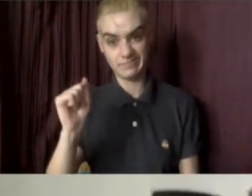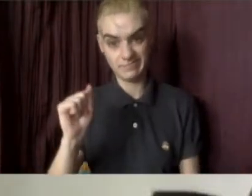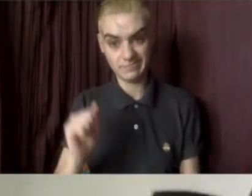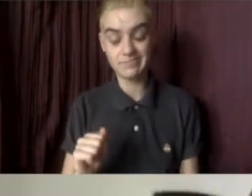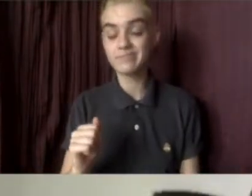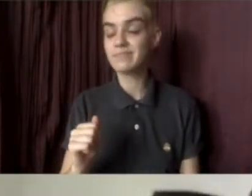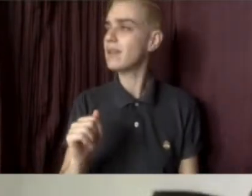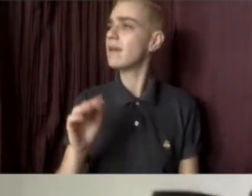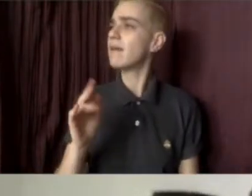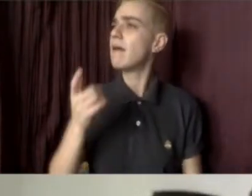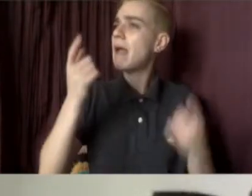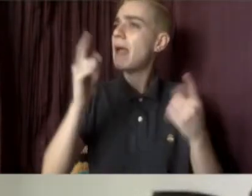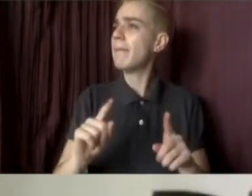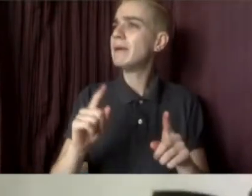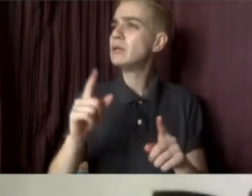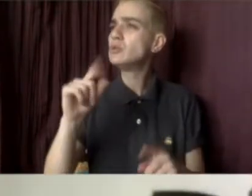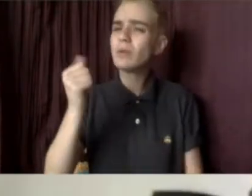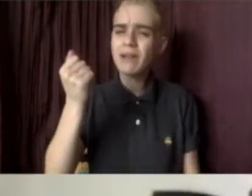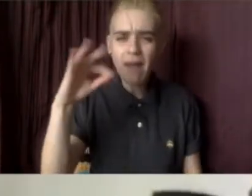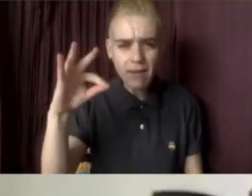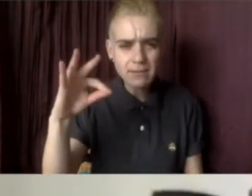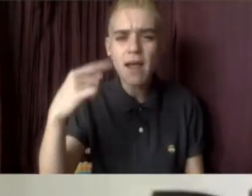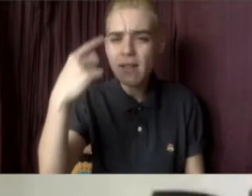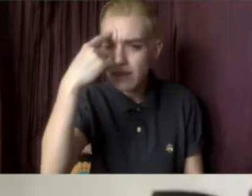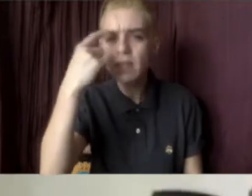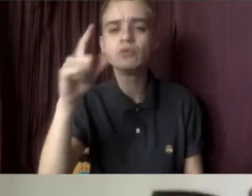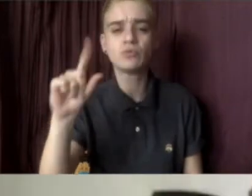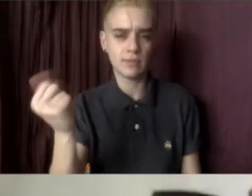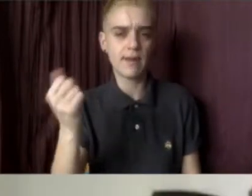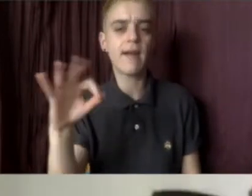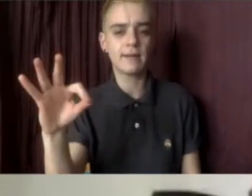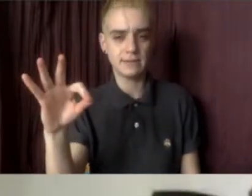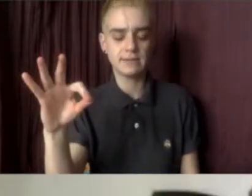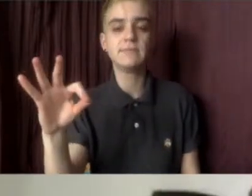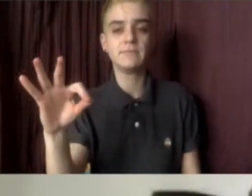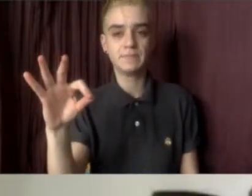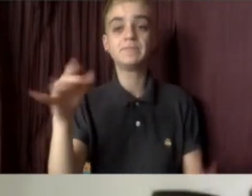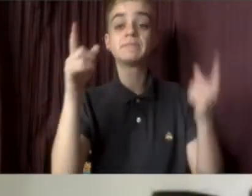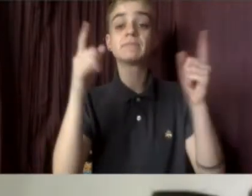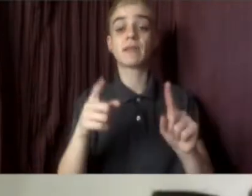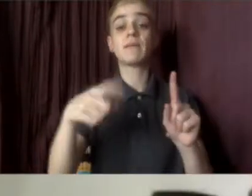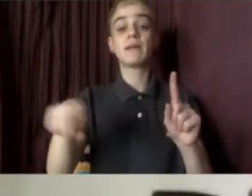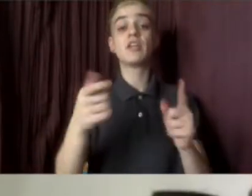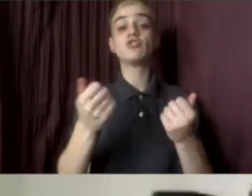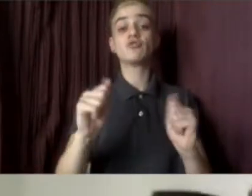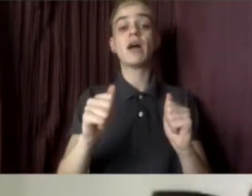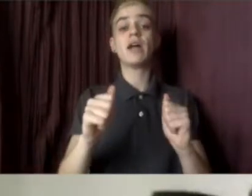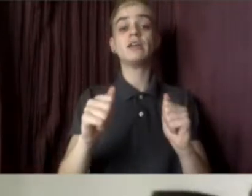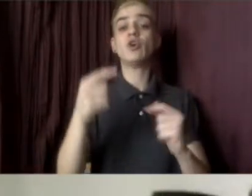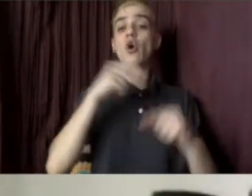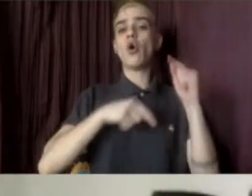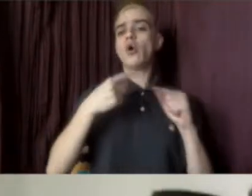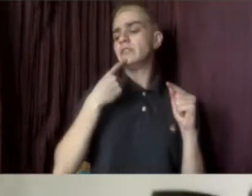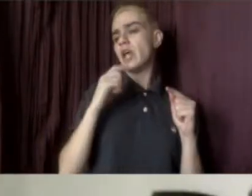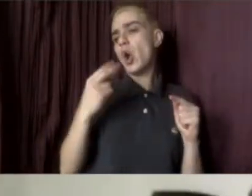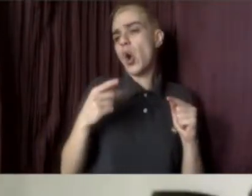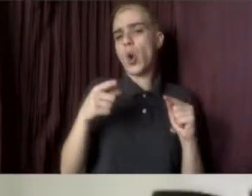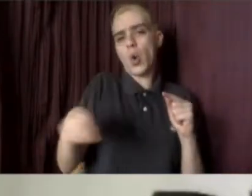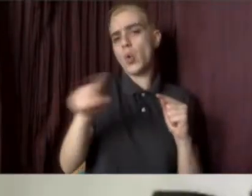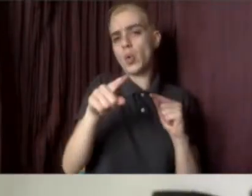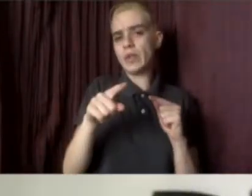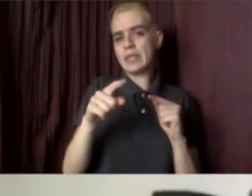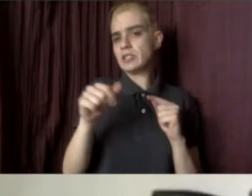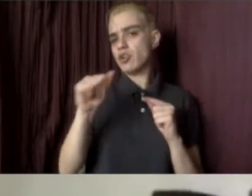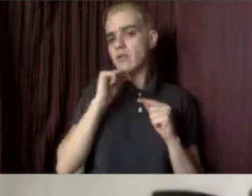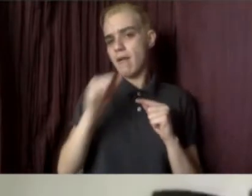polling sites haven't been ADA accessible for 20 years, and you're going to use us as your voter